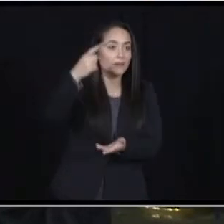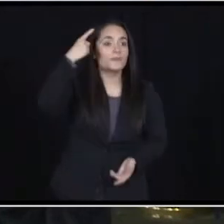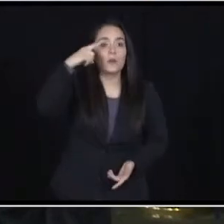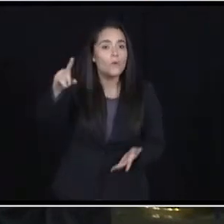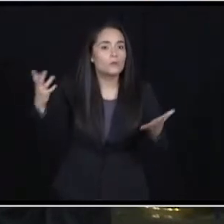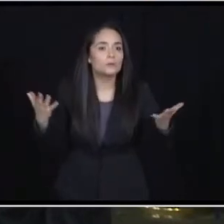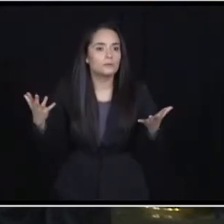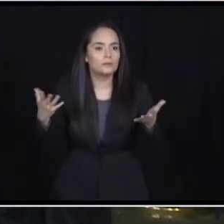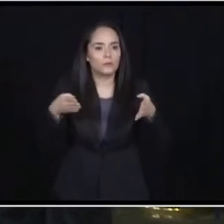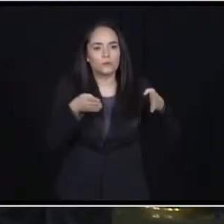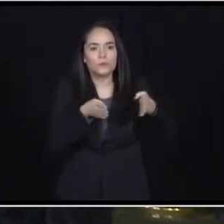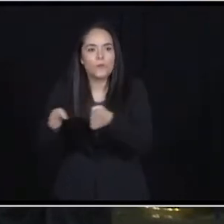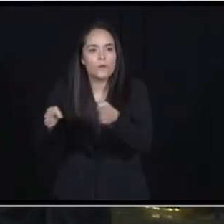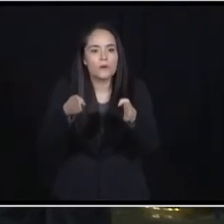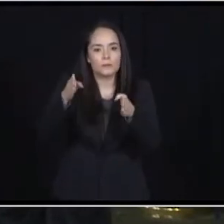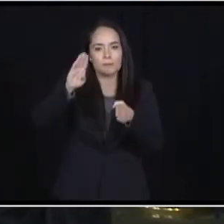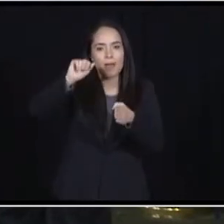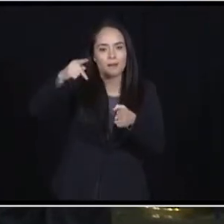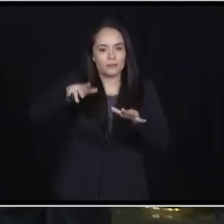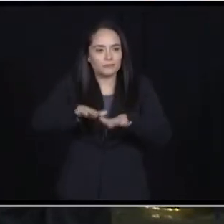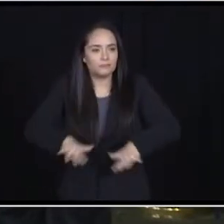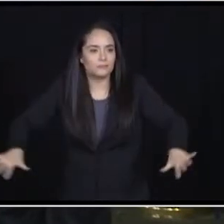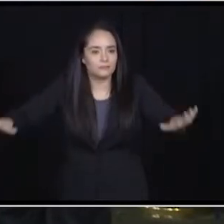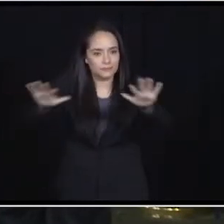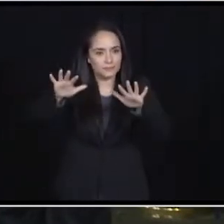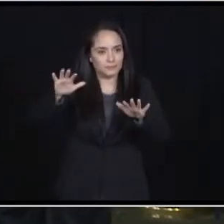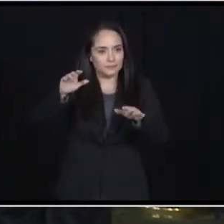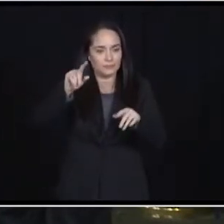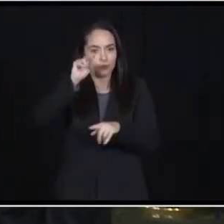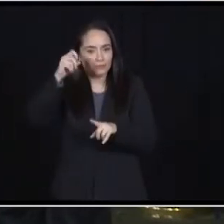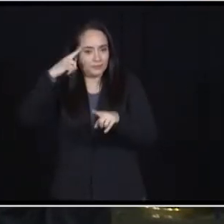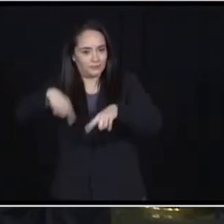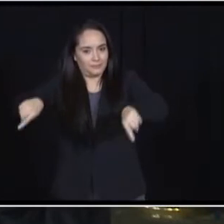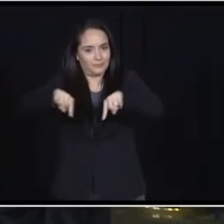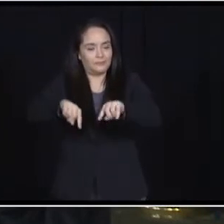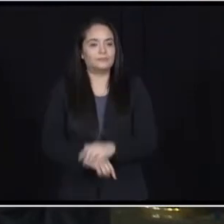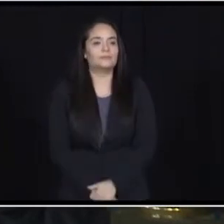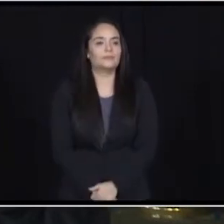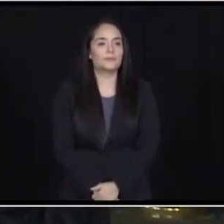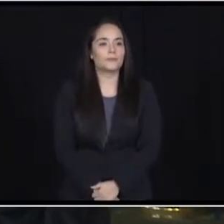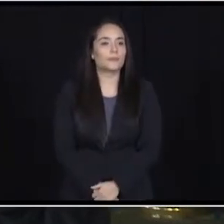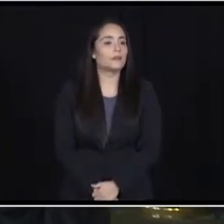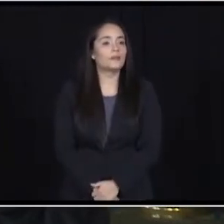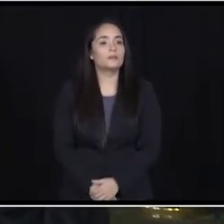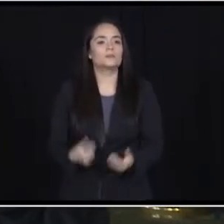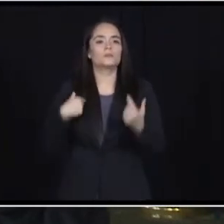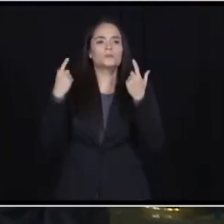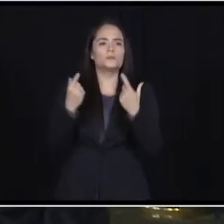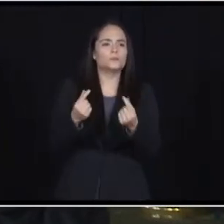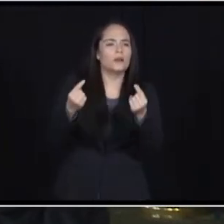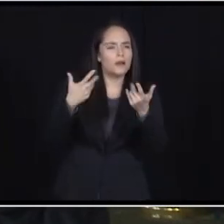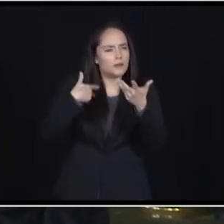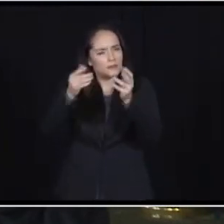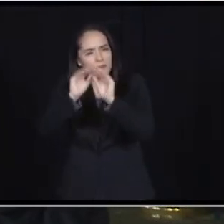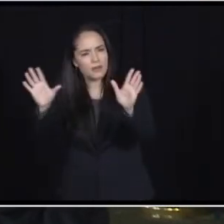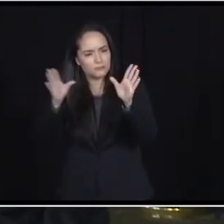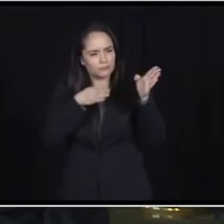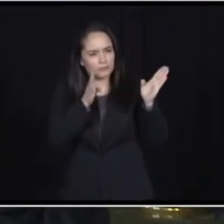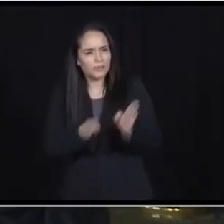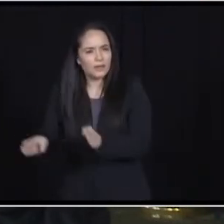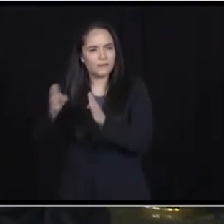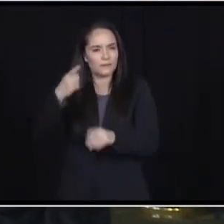invest $3.8 billion over 10 years, Roadmap to Wellness lays out a detailed plan for creating a comprehensive